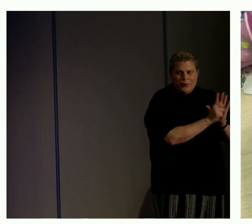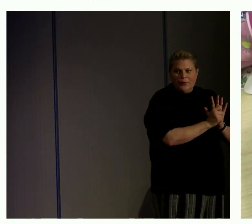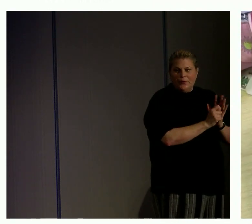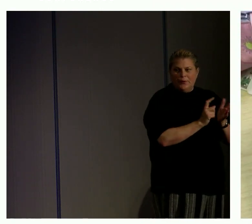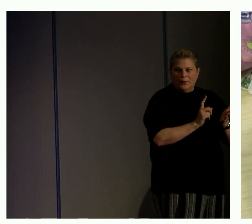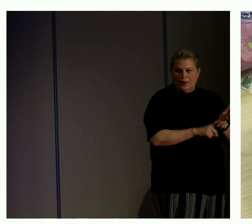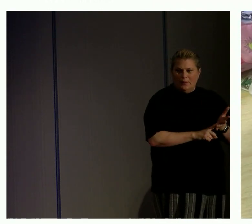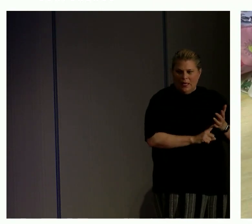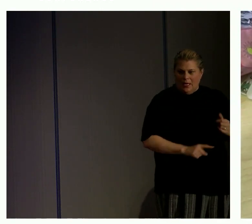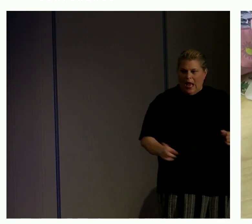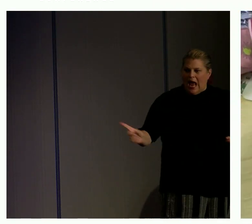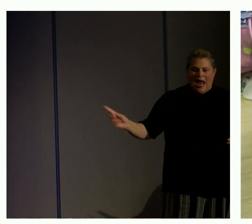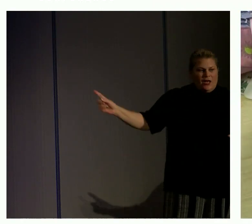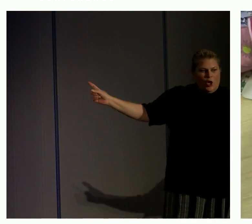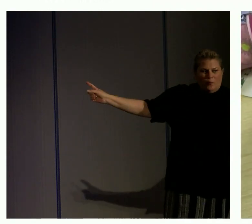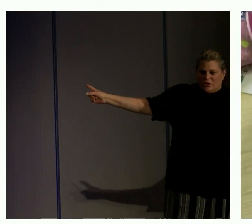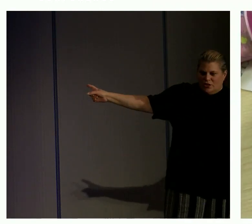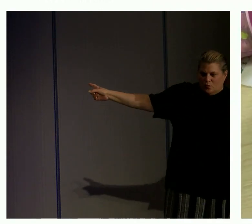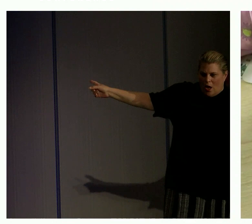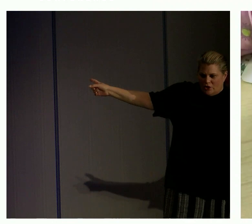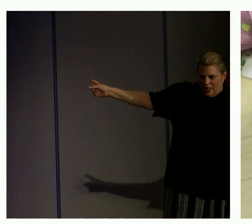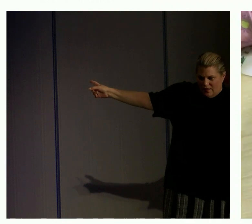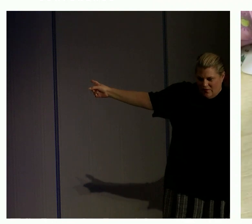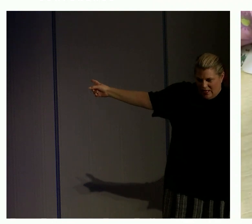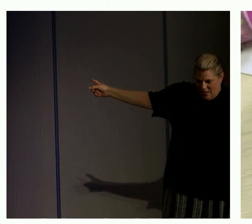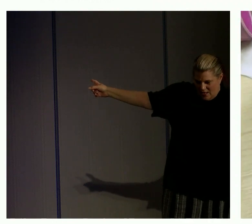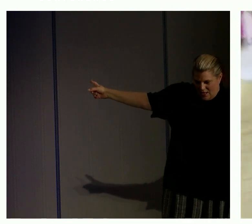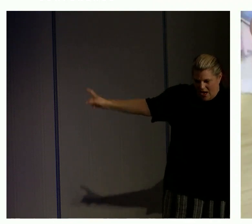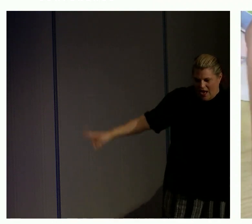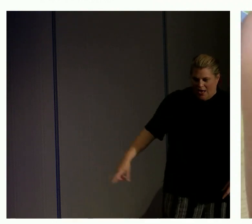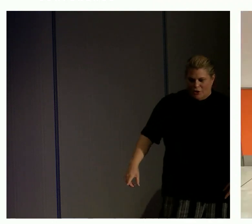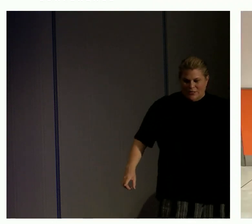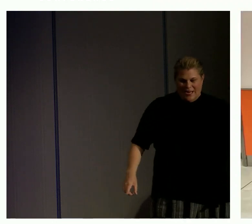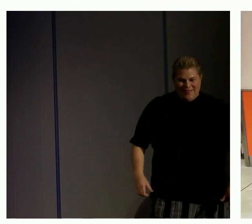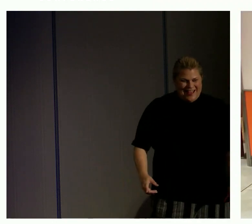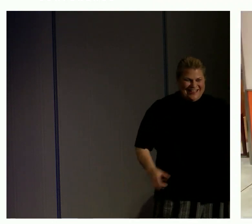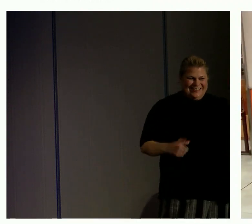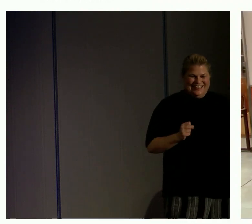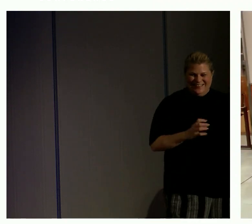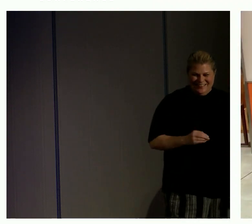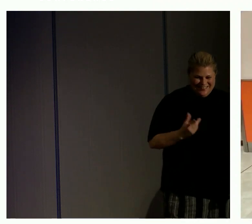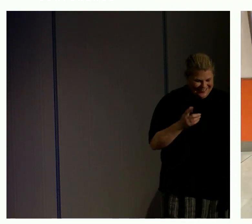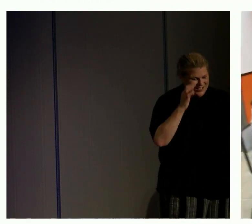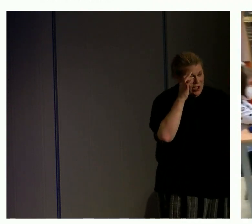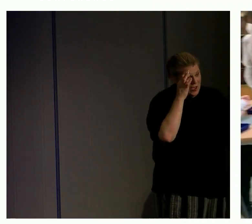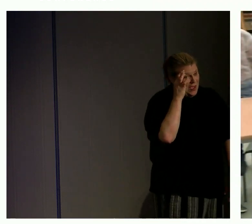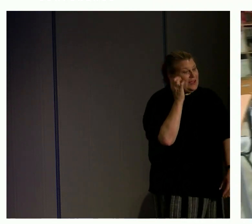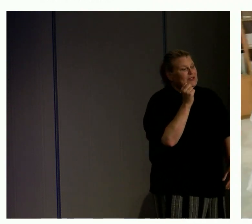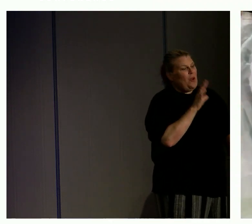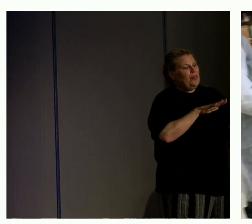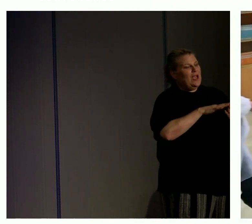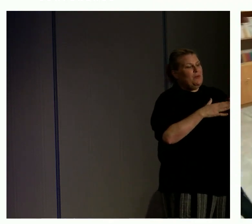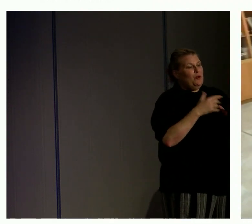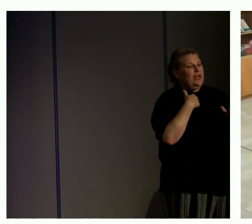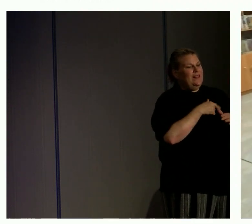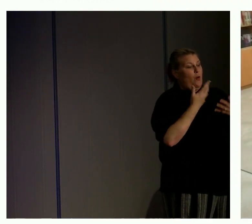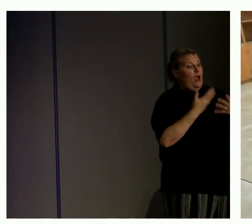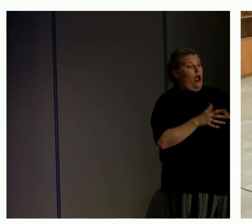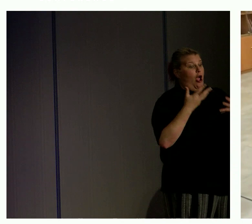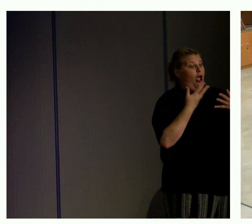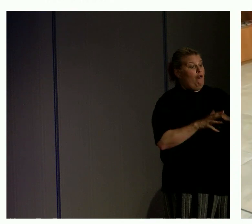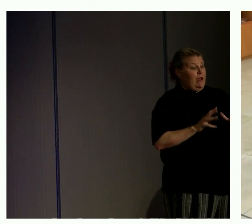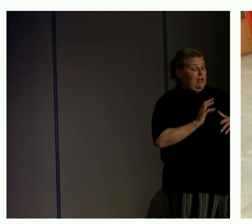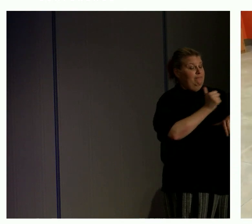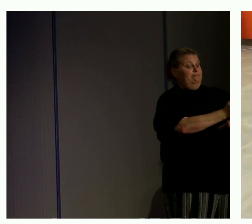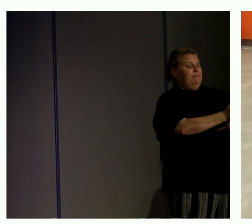massive online courses is available to help the practitioners. The community we already formed comes